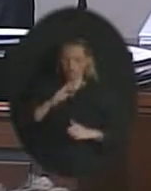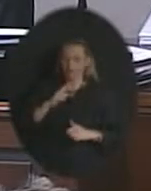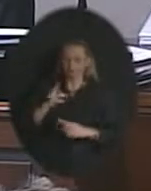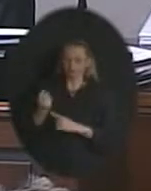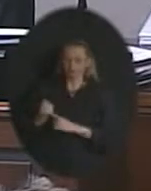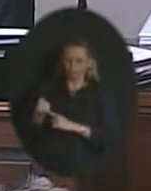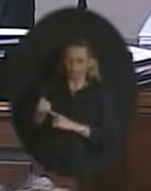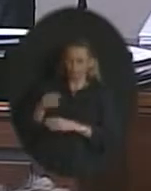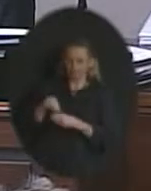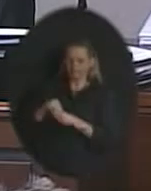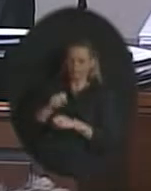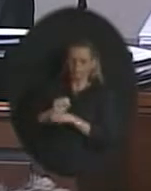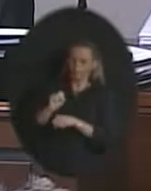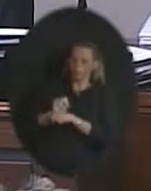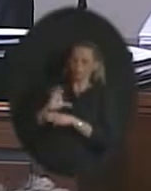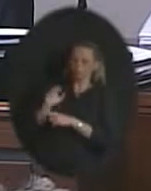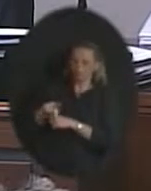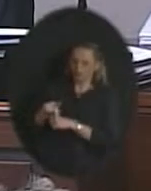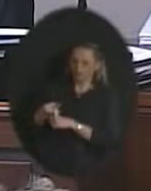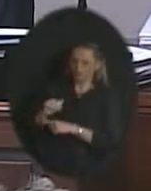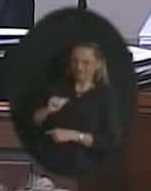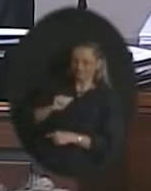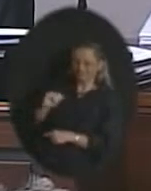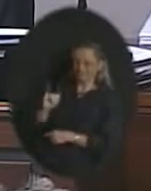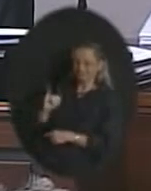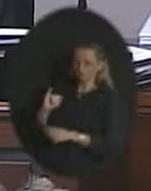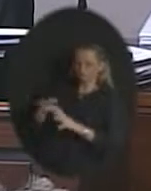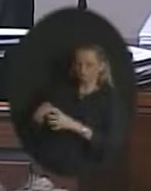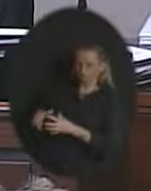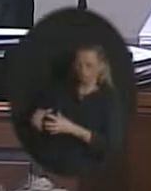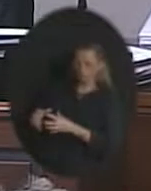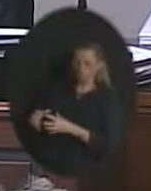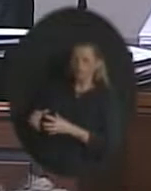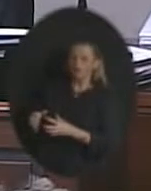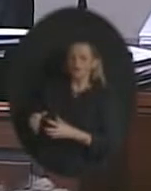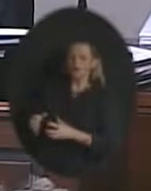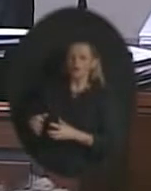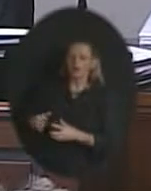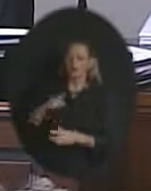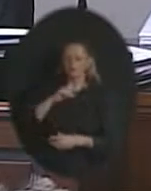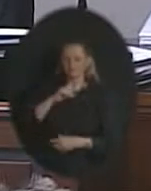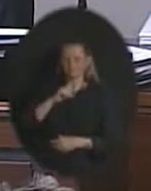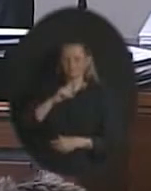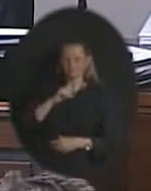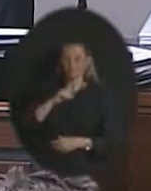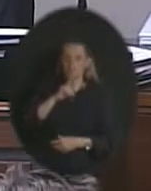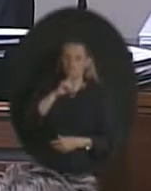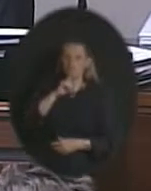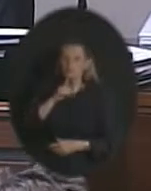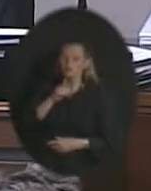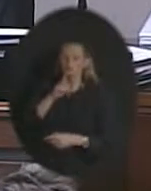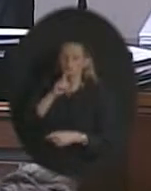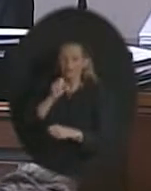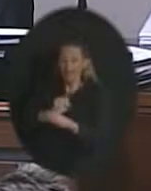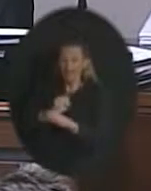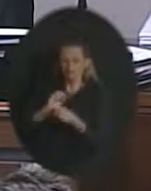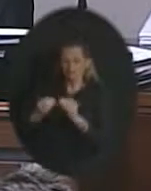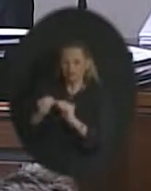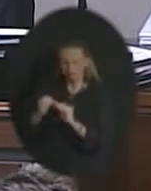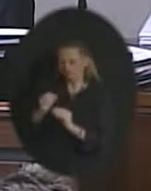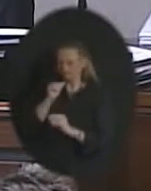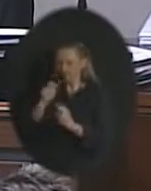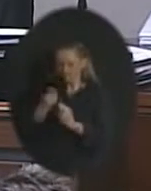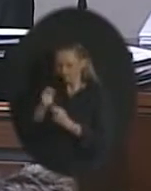pool. And we keep that pretty slender actuarially. It probably is not right if we were looking at it actuarially, but it works